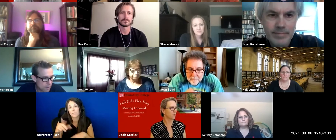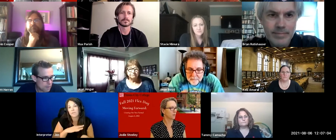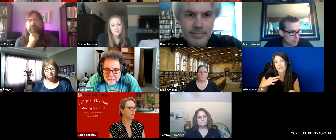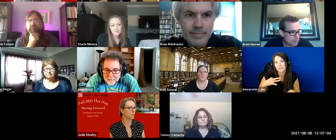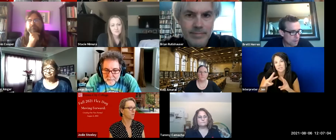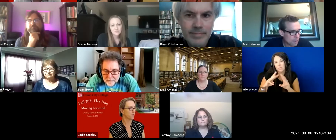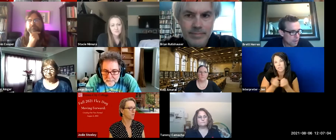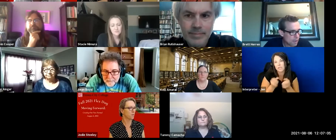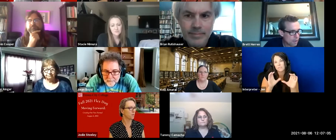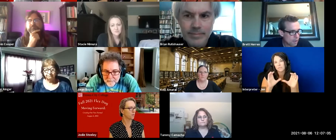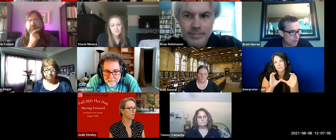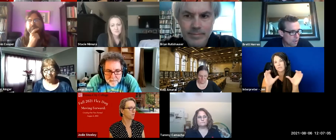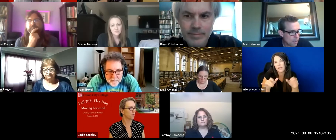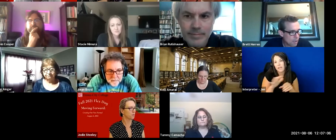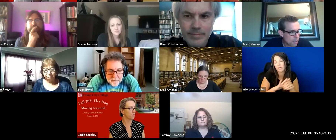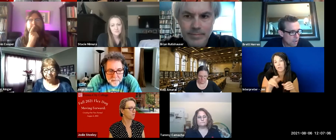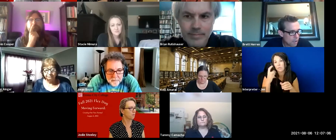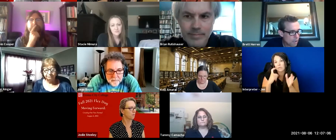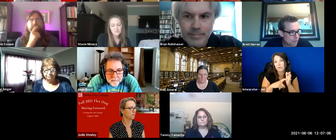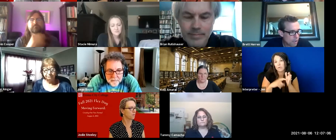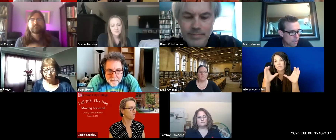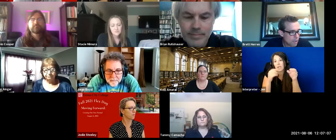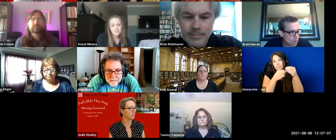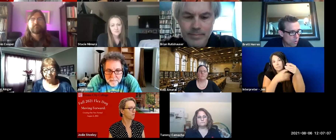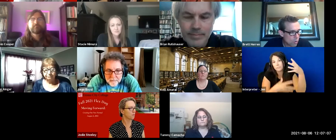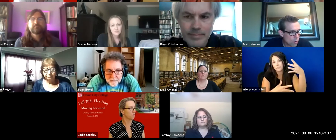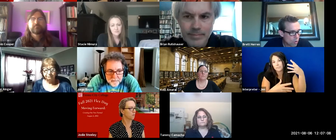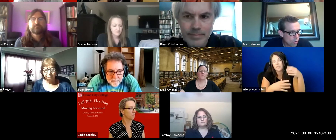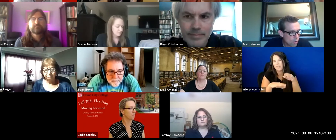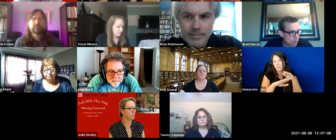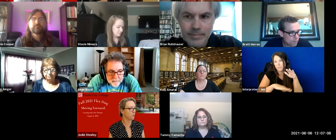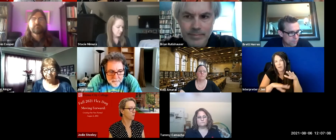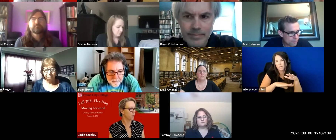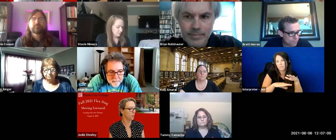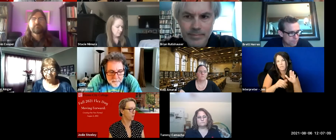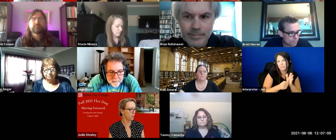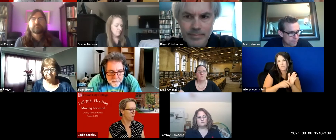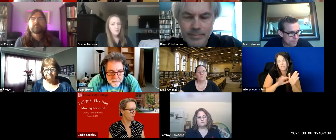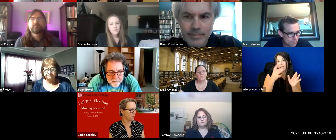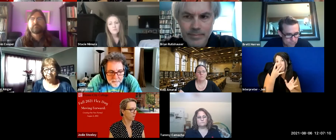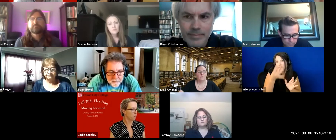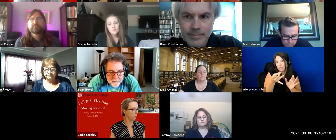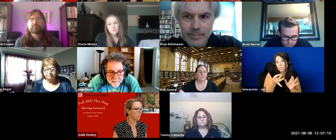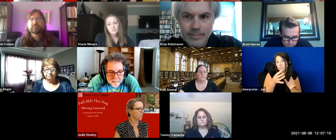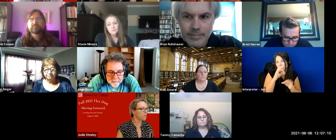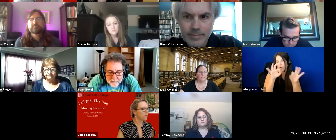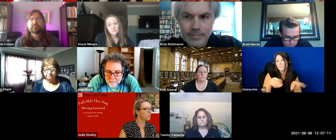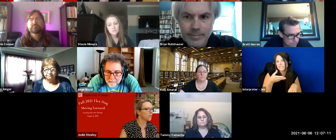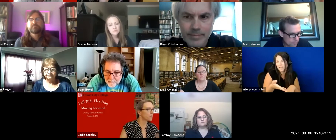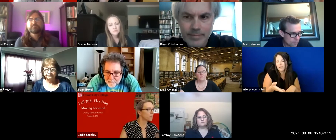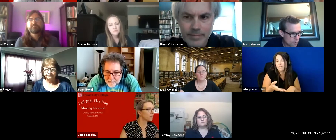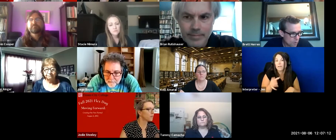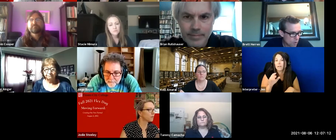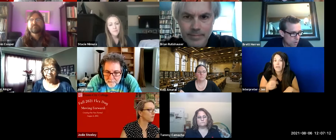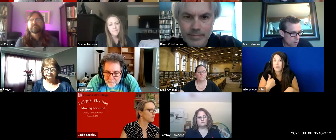you'll see the certifications are listed near the bottom of the page, and the interest forms are working there. We are doing the